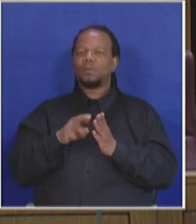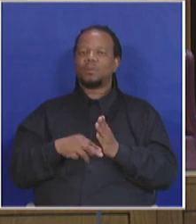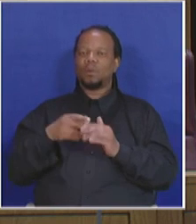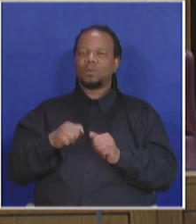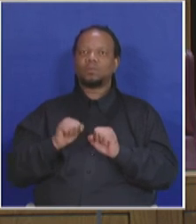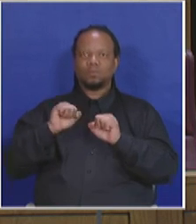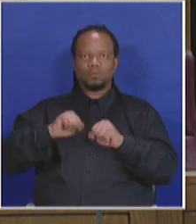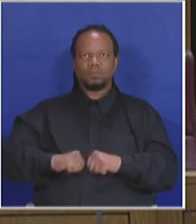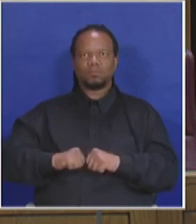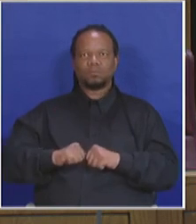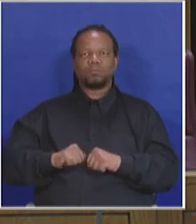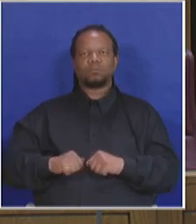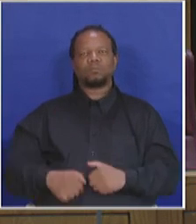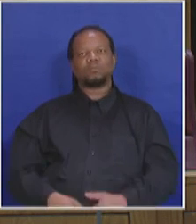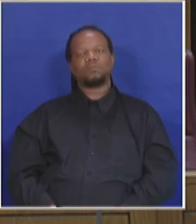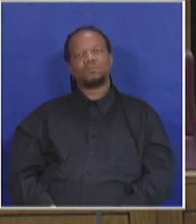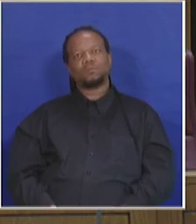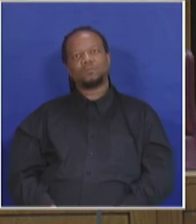carried.